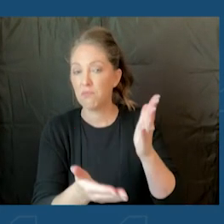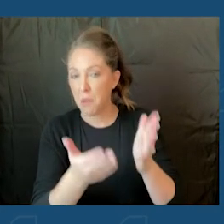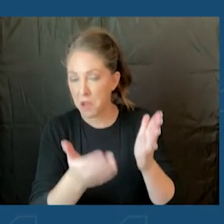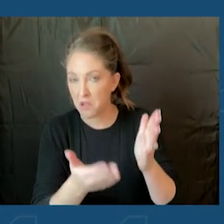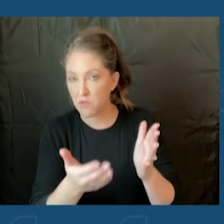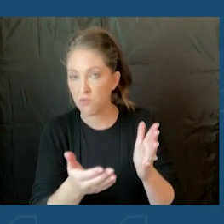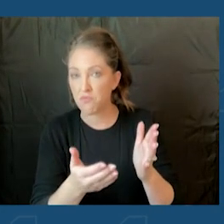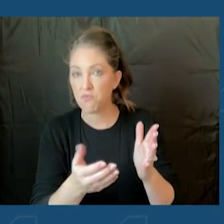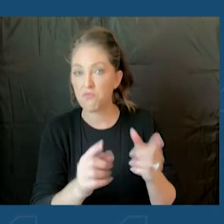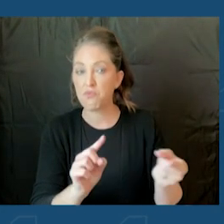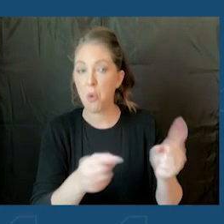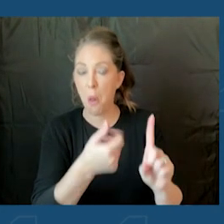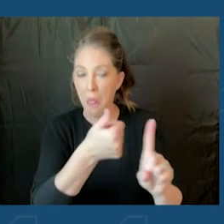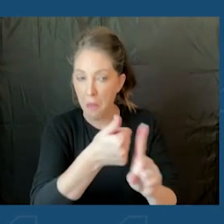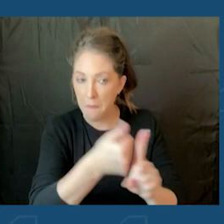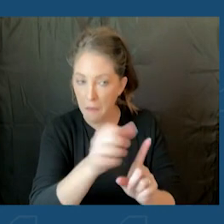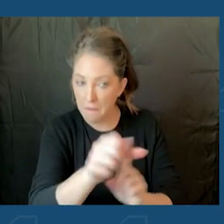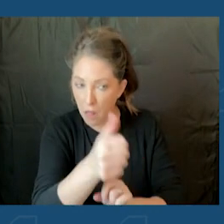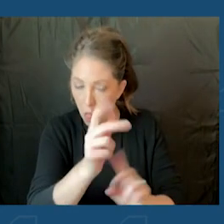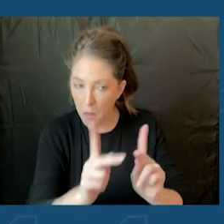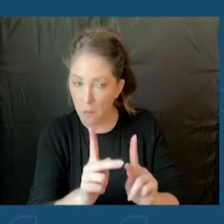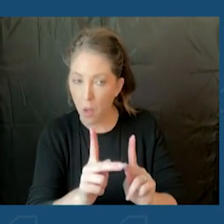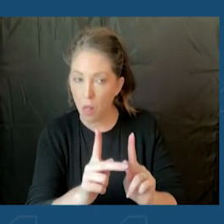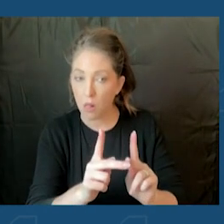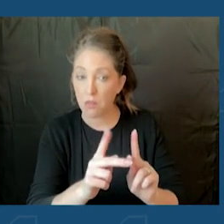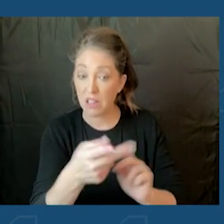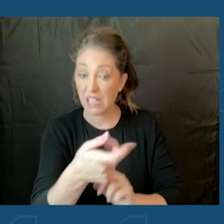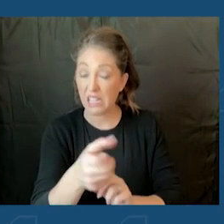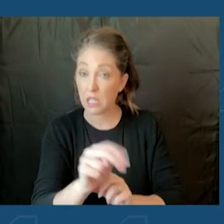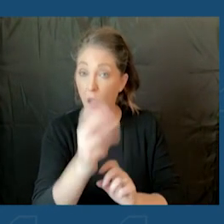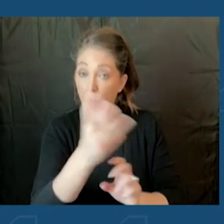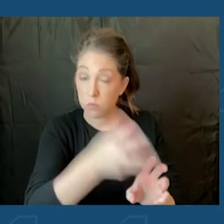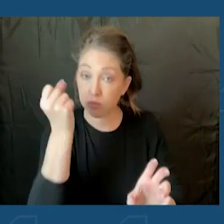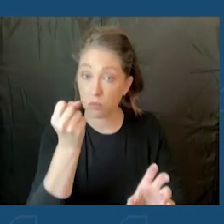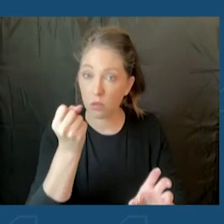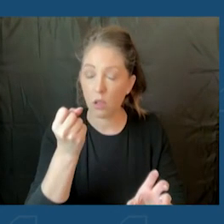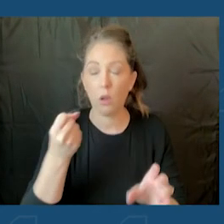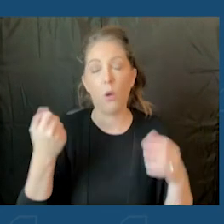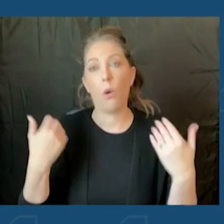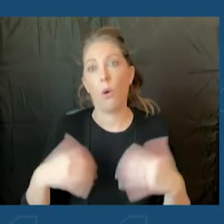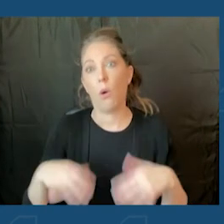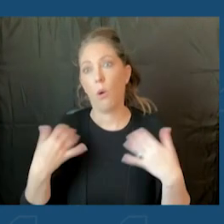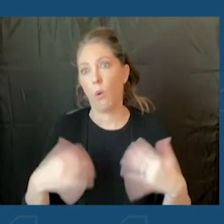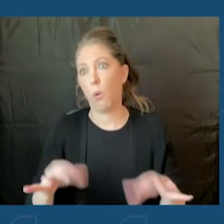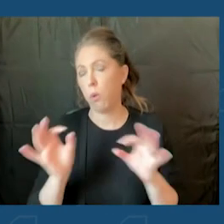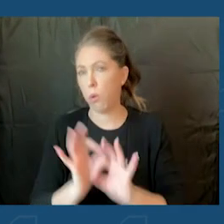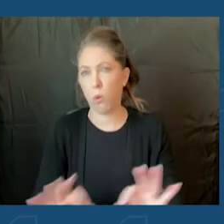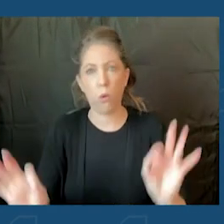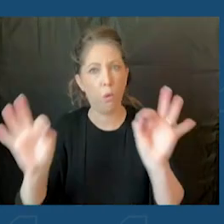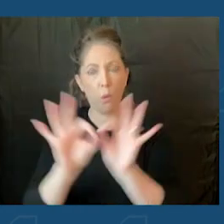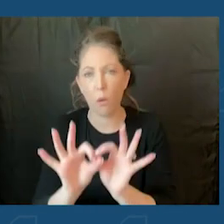want to hurt themselves or others is extremely, extremely important.